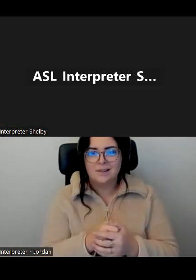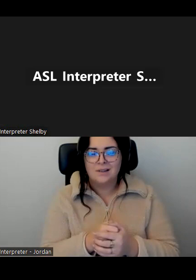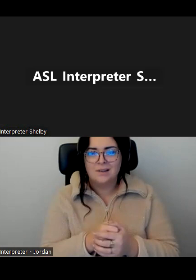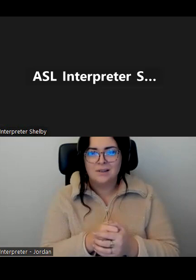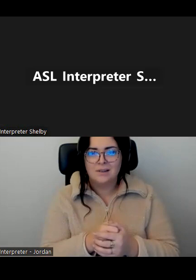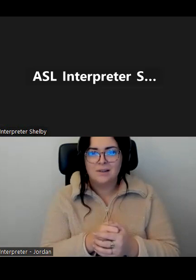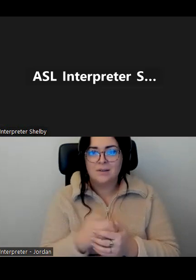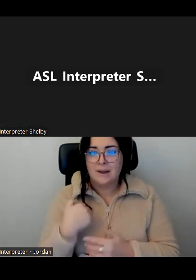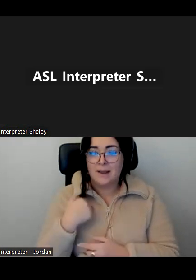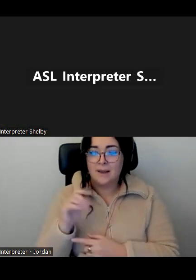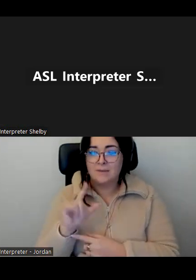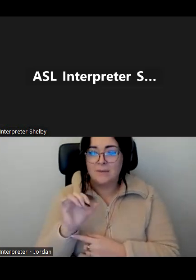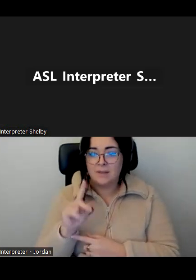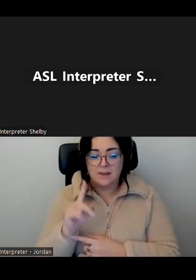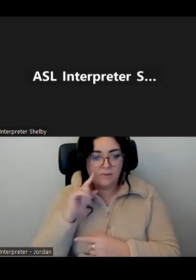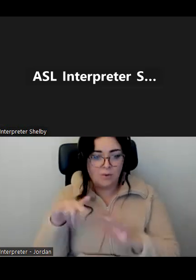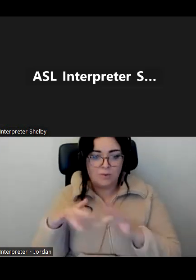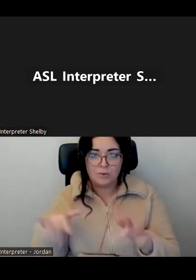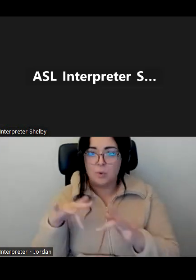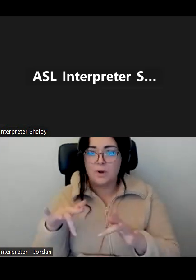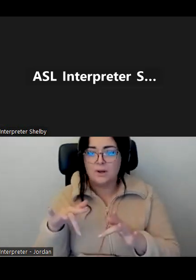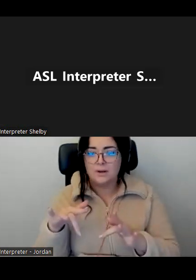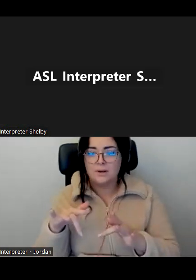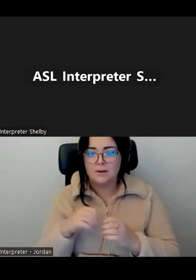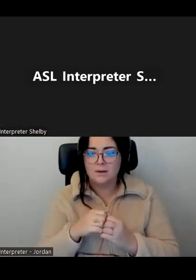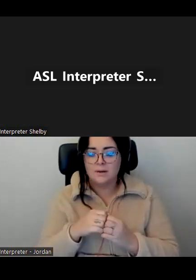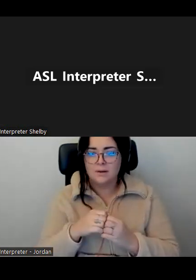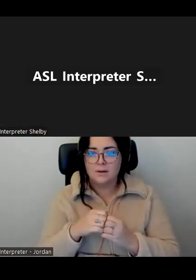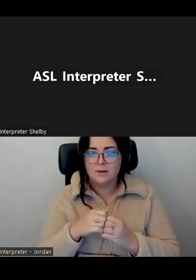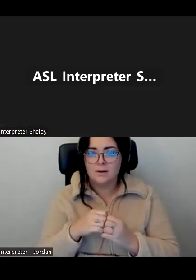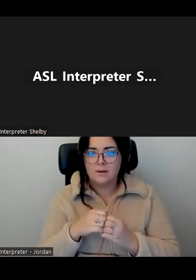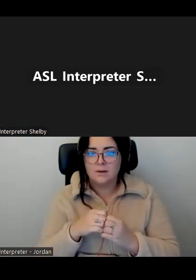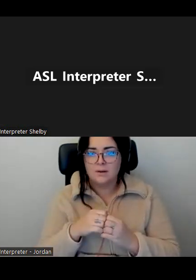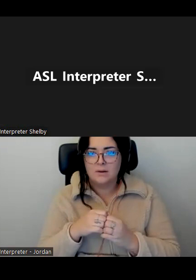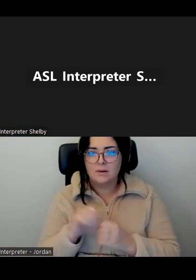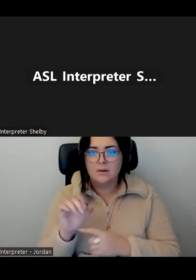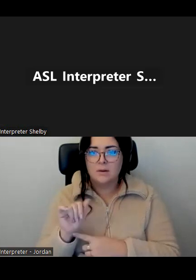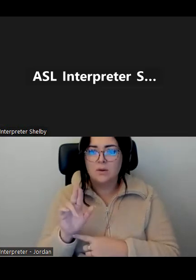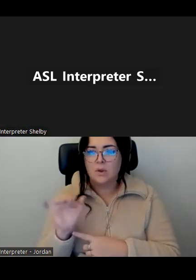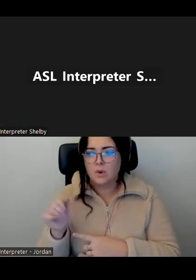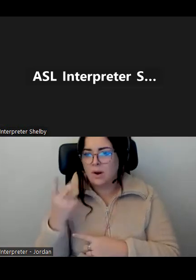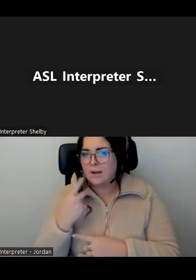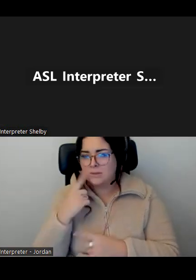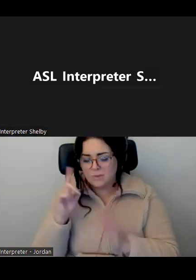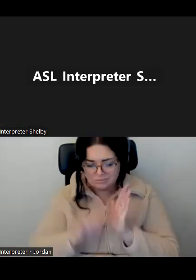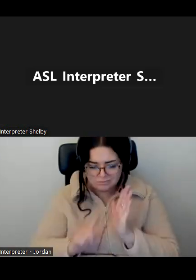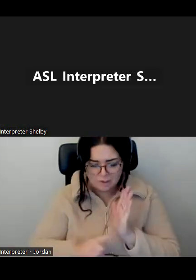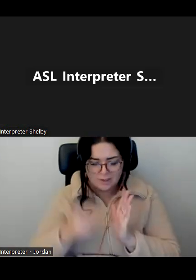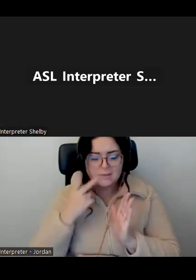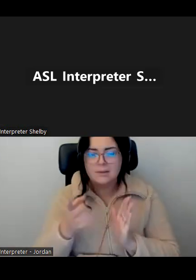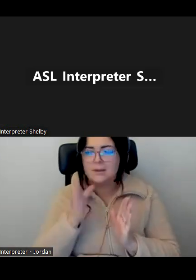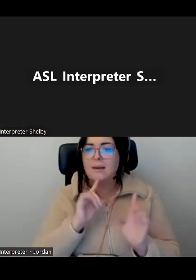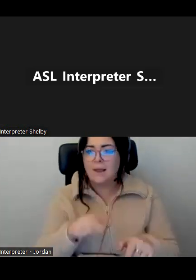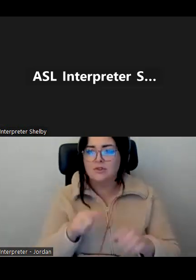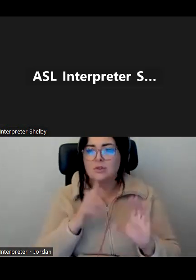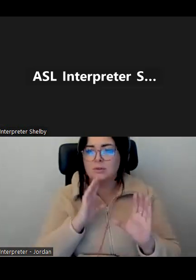everybody with the link with the recorded, with this recorded session on YouTube, Laura will do some investigation and I'll have that answer in the